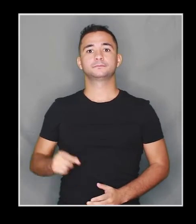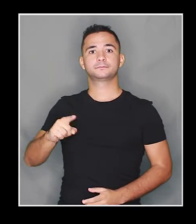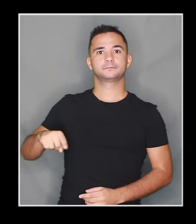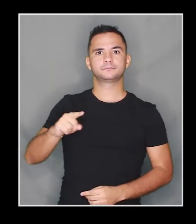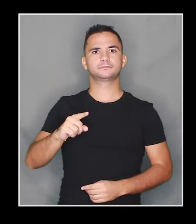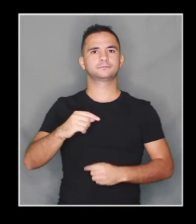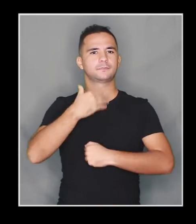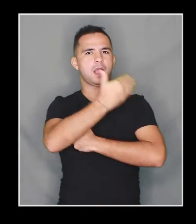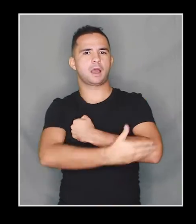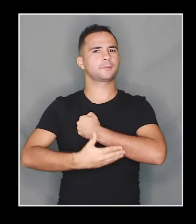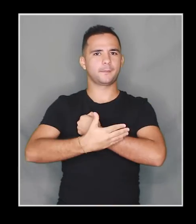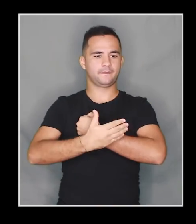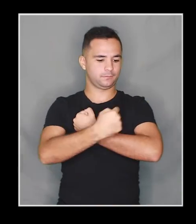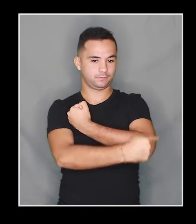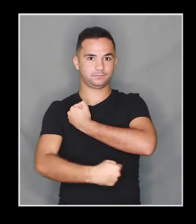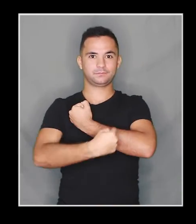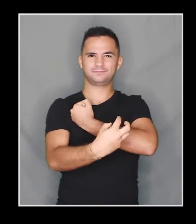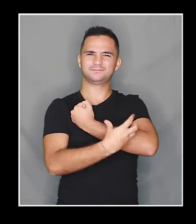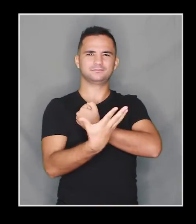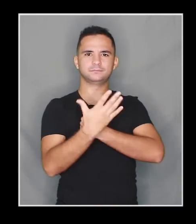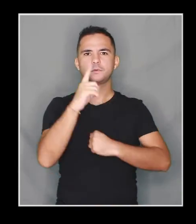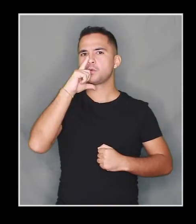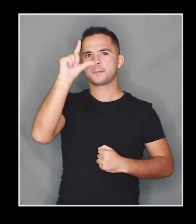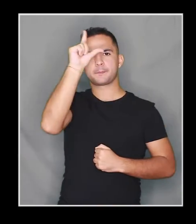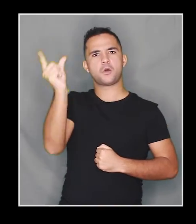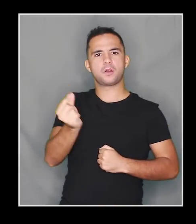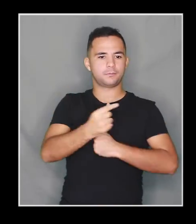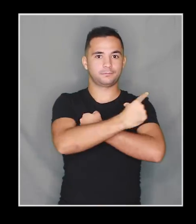Crescents and stars decorate their armor.